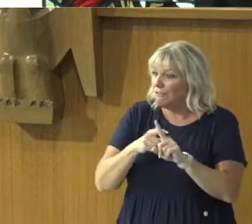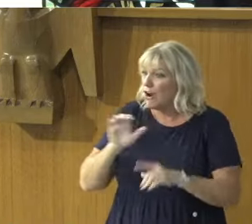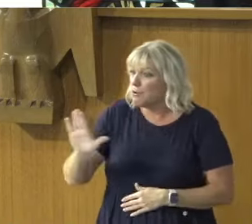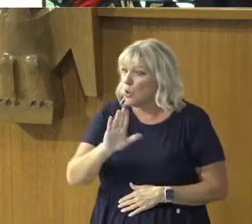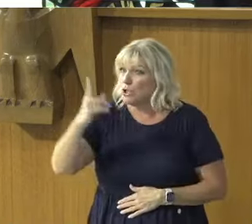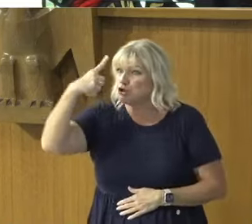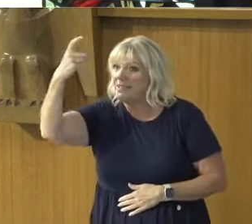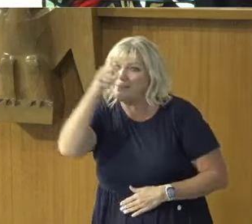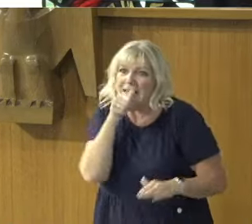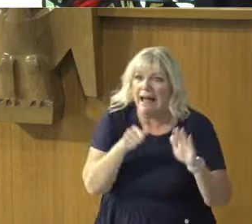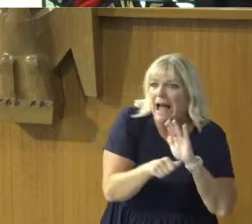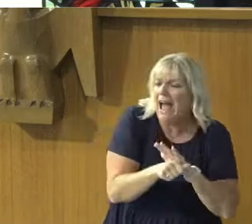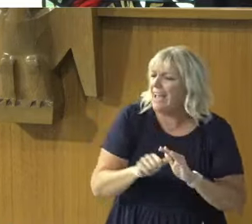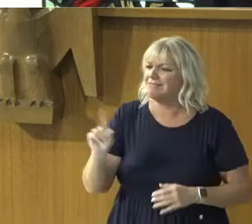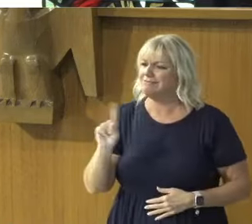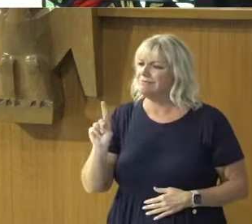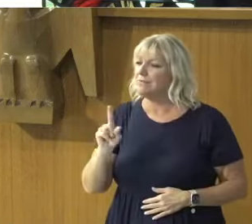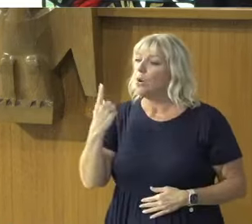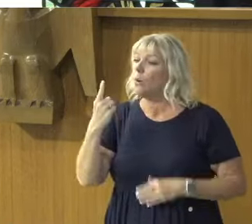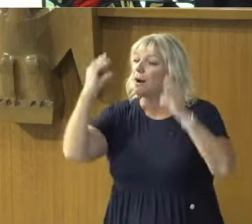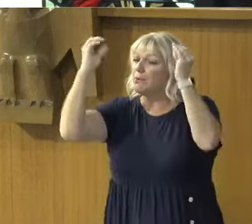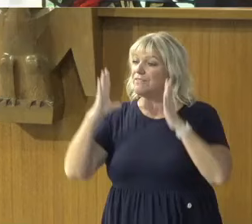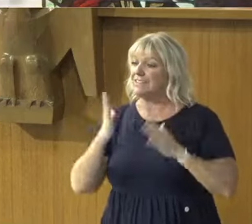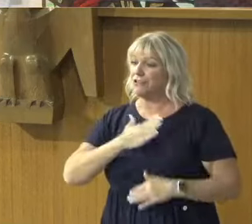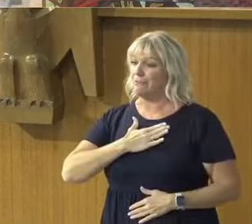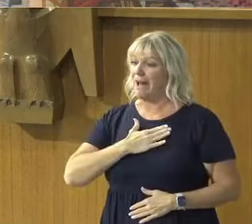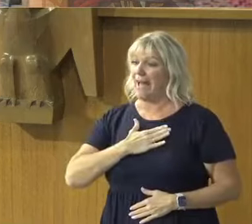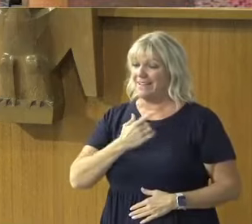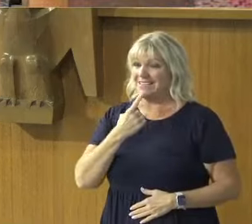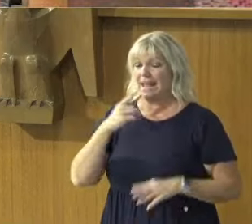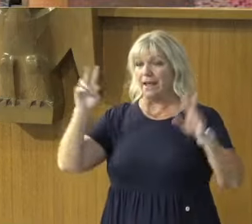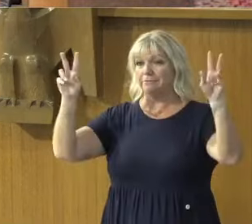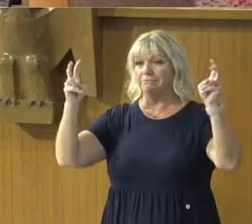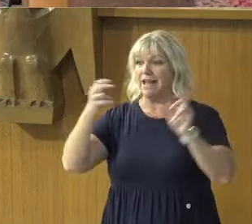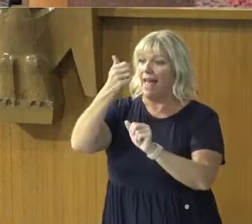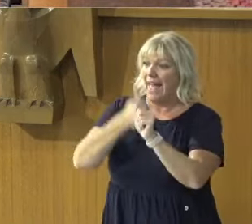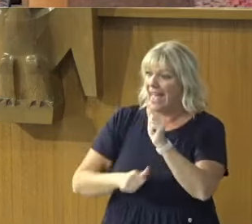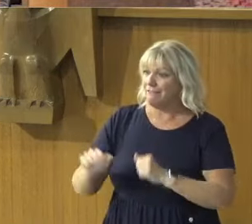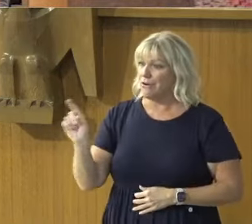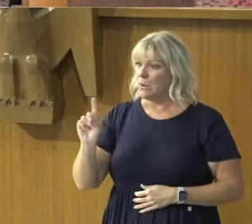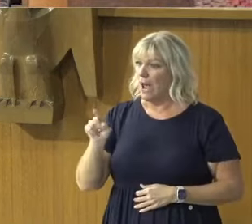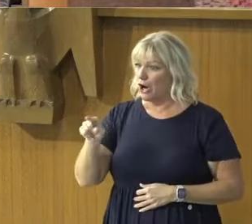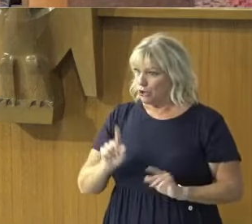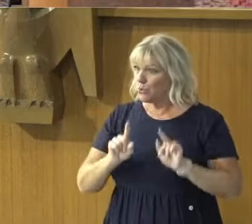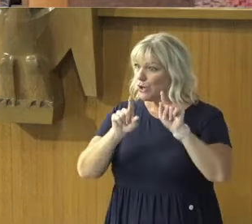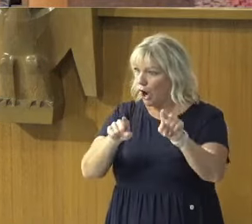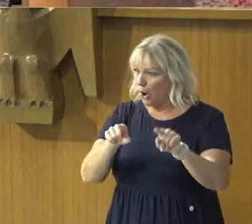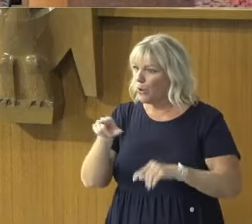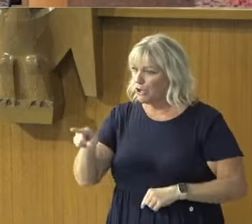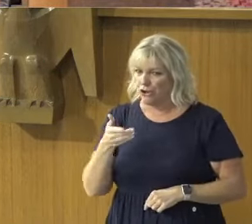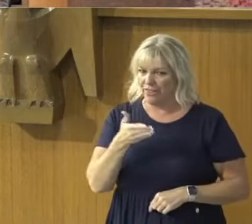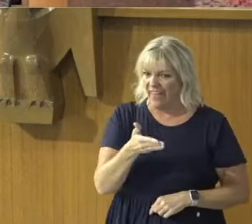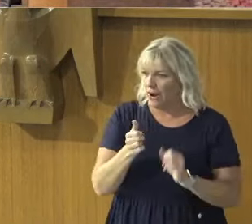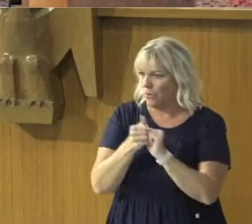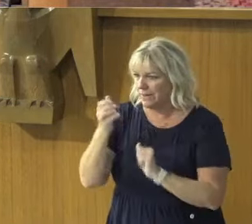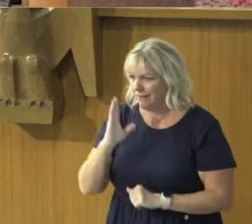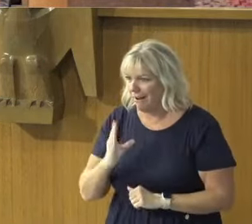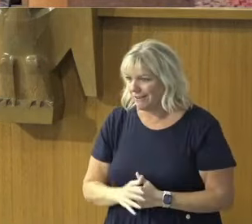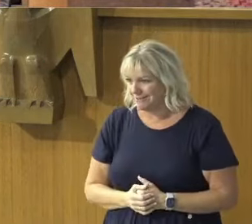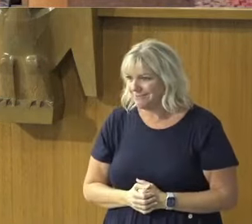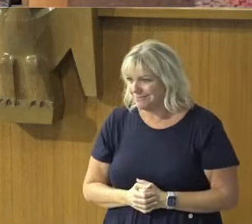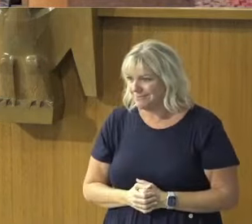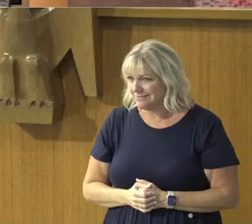professor of mine once phrased it, Everywhere you go, there you and God are. But even more importantly, when you